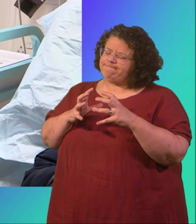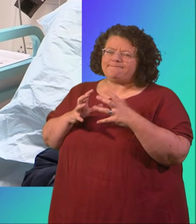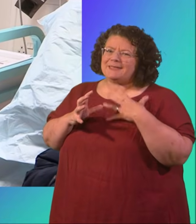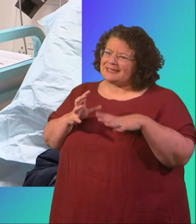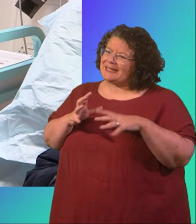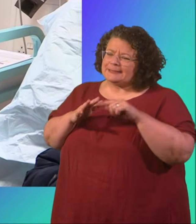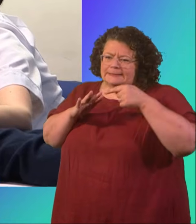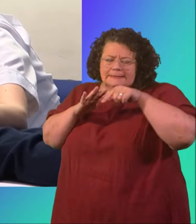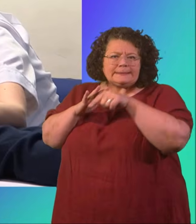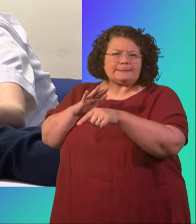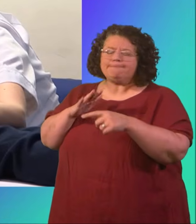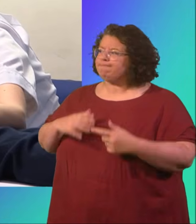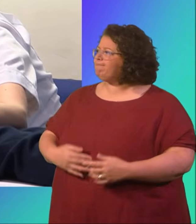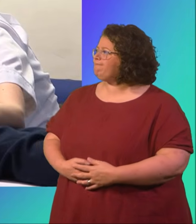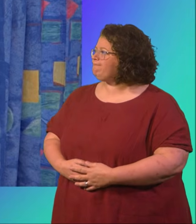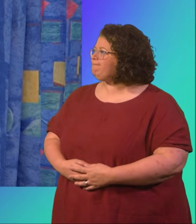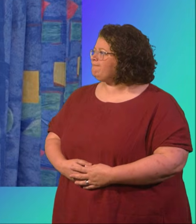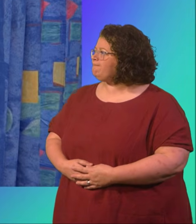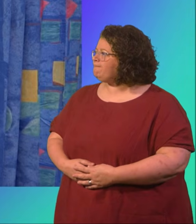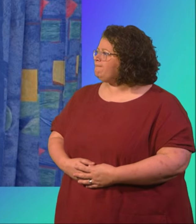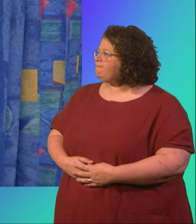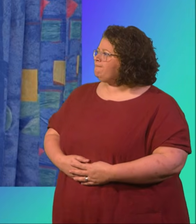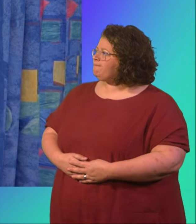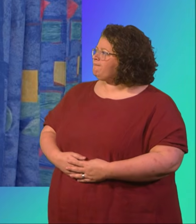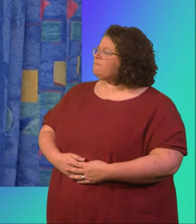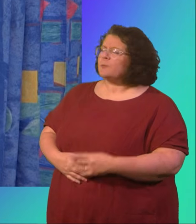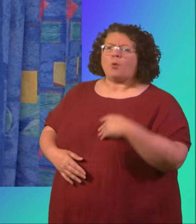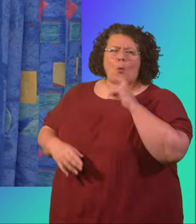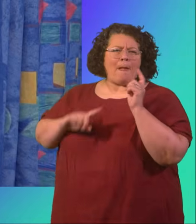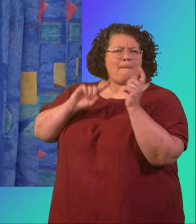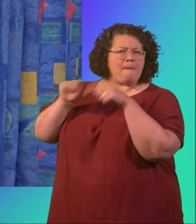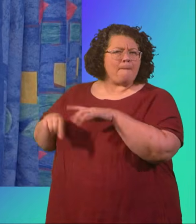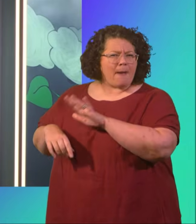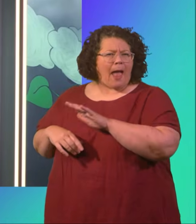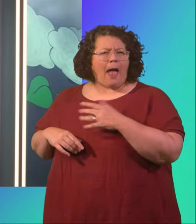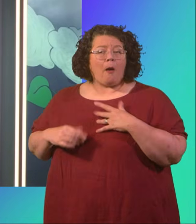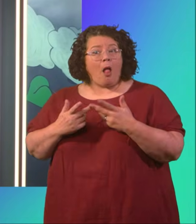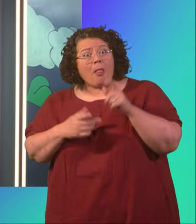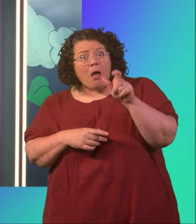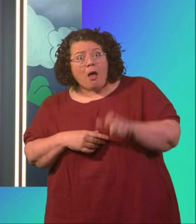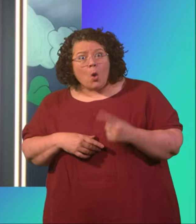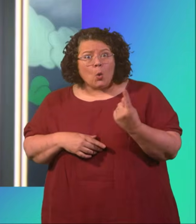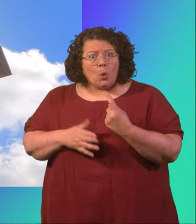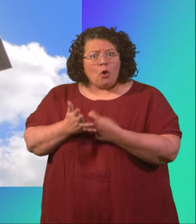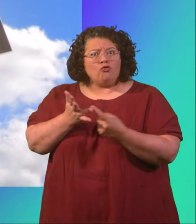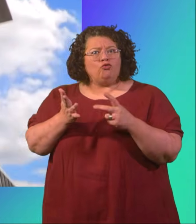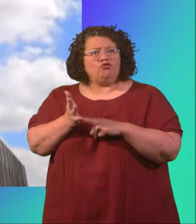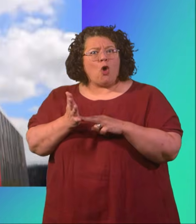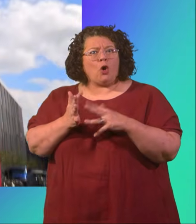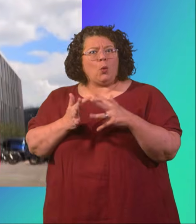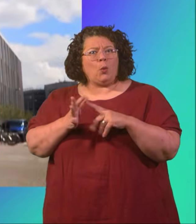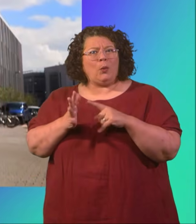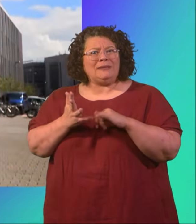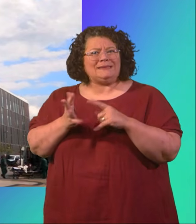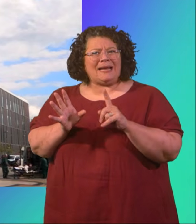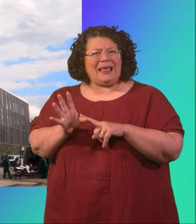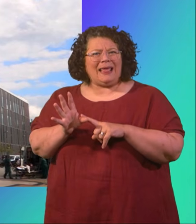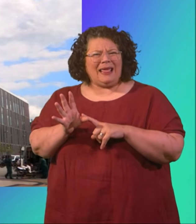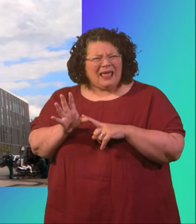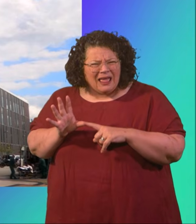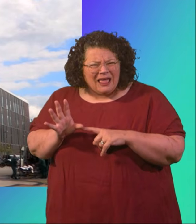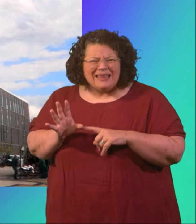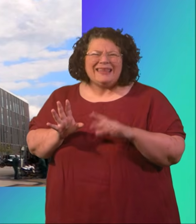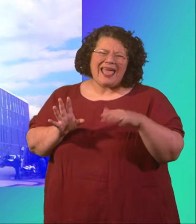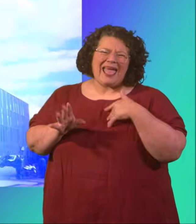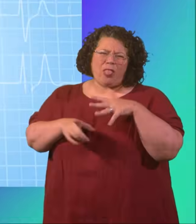do. Okay. We'll come back to Harry in a bit while we go and check out another patient, Ron Weasley. You're kidding. Yes, Chris,